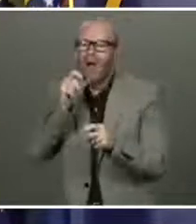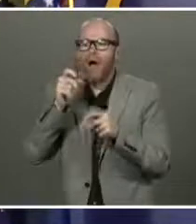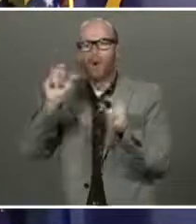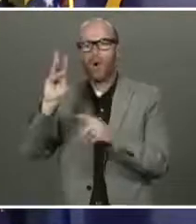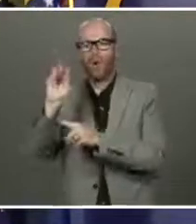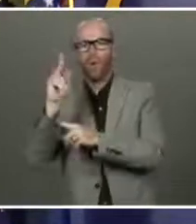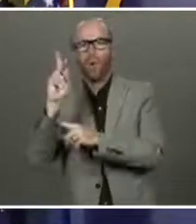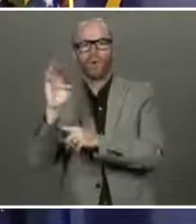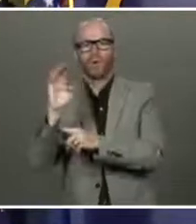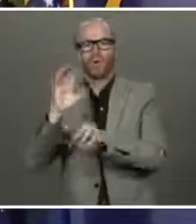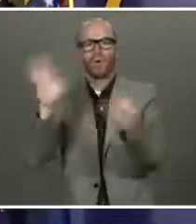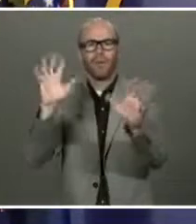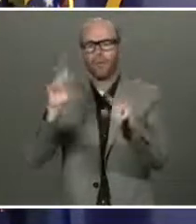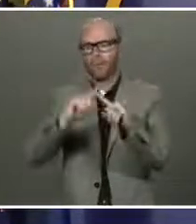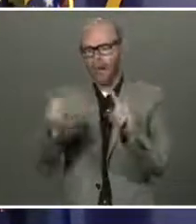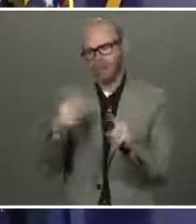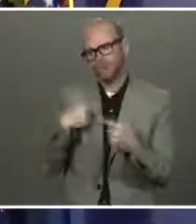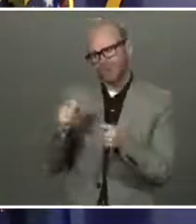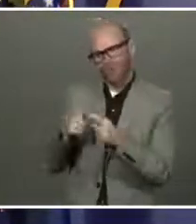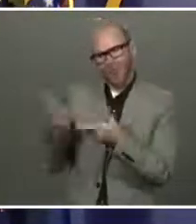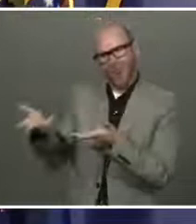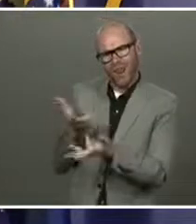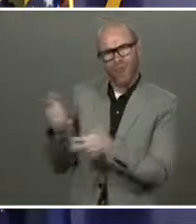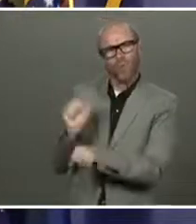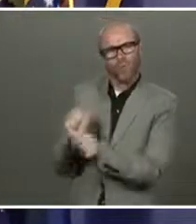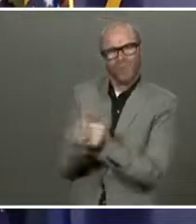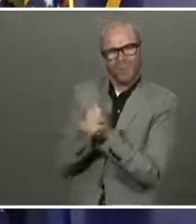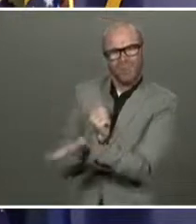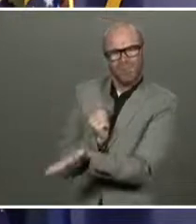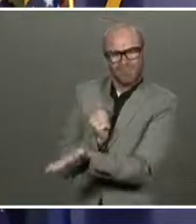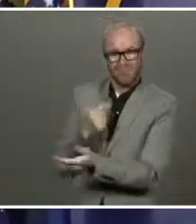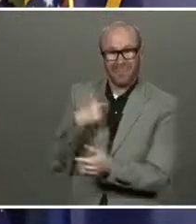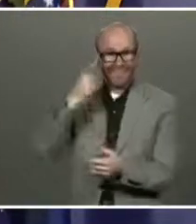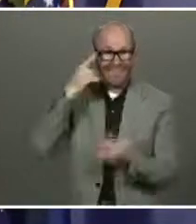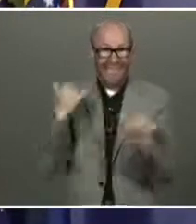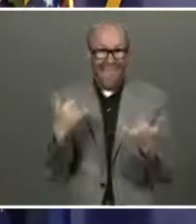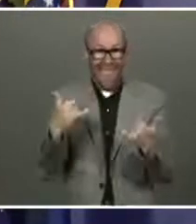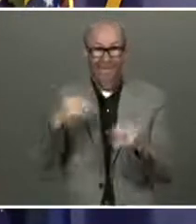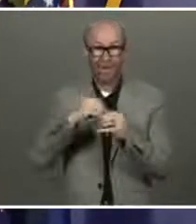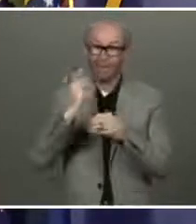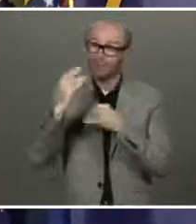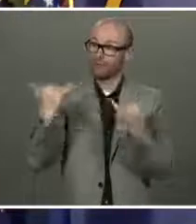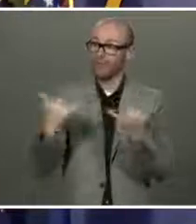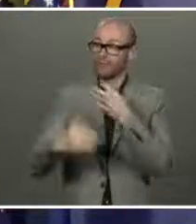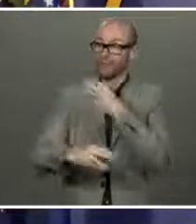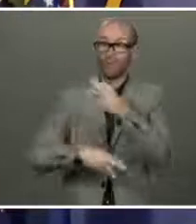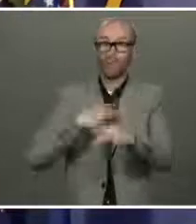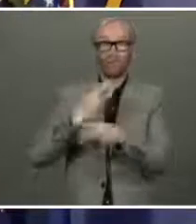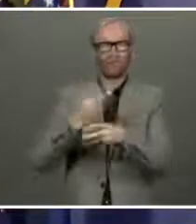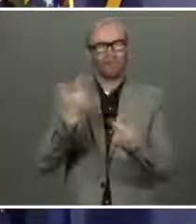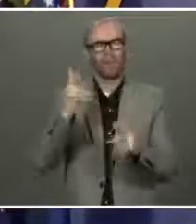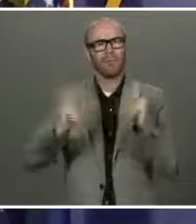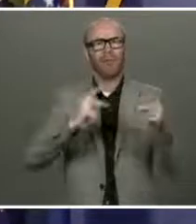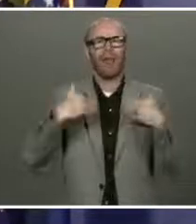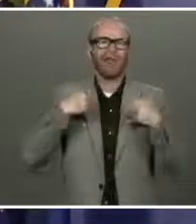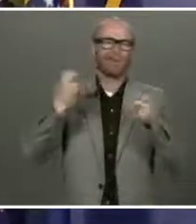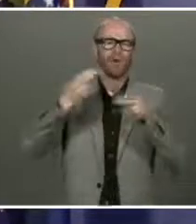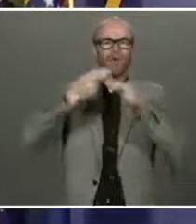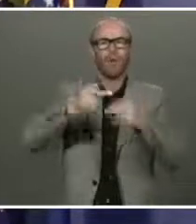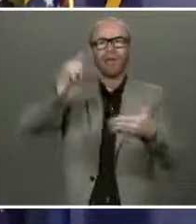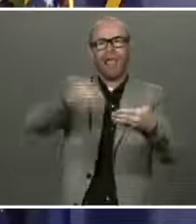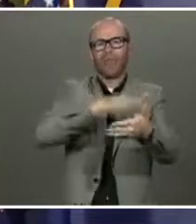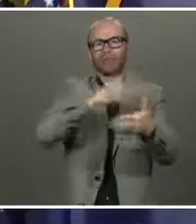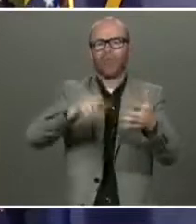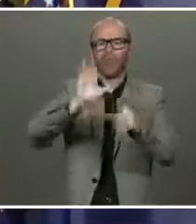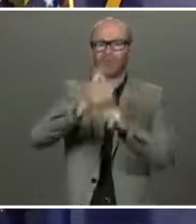cancel culture and wokeness, and I think it's deeply problematic, and I think it's adding to the divide in our nation. I